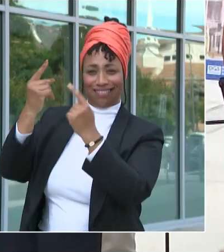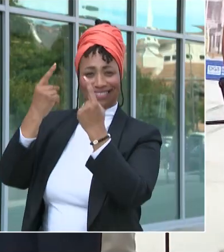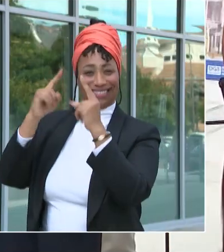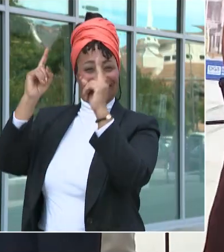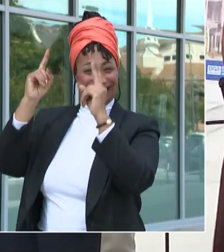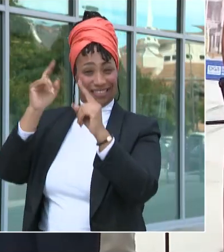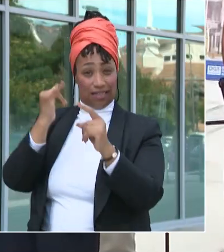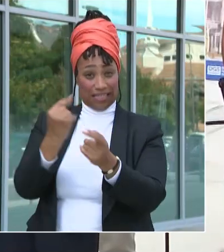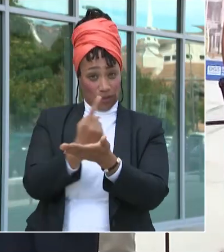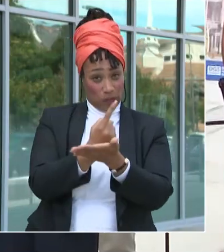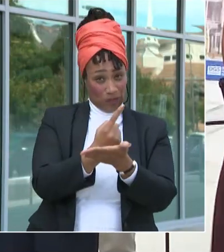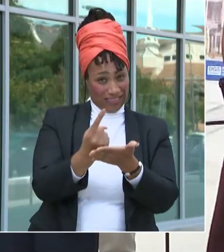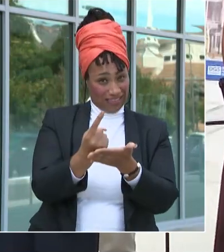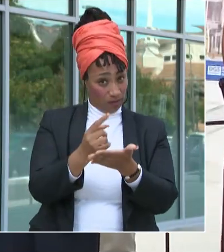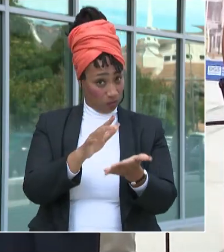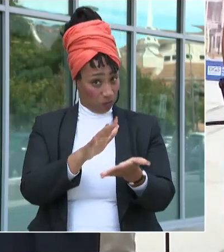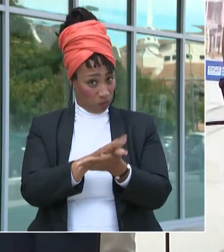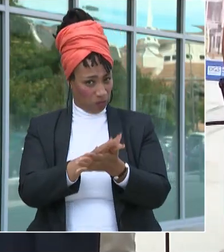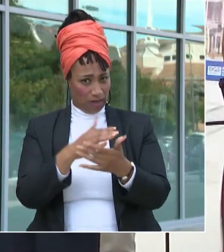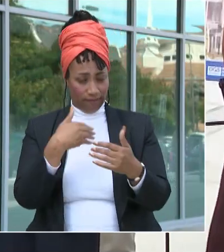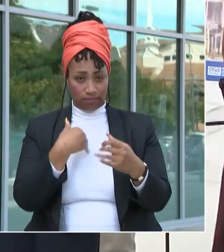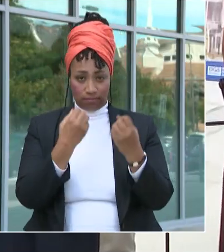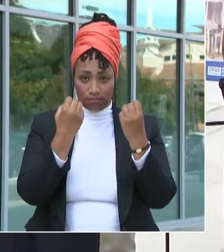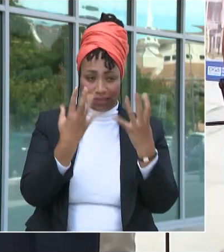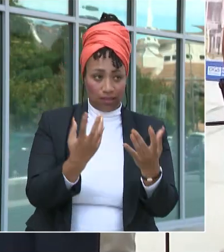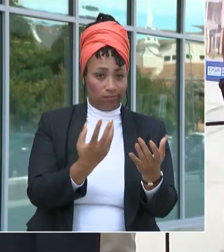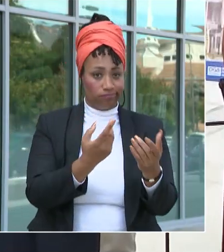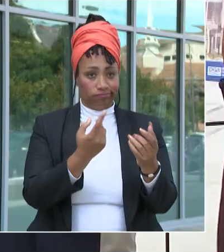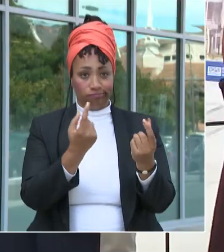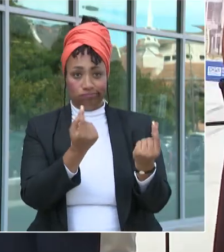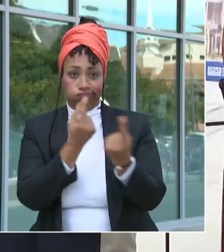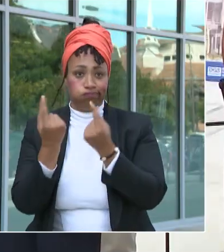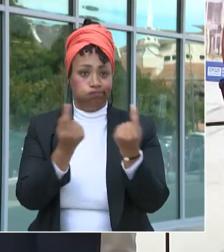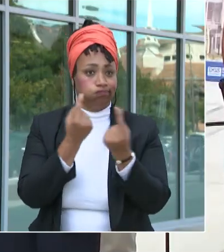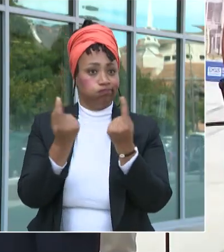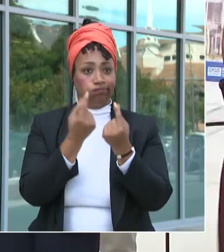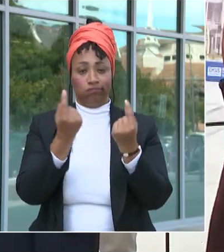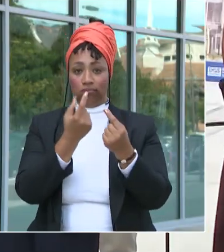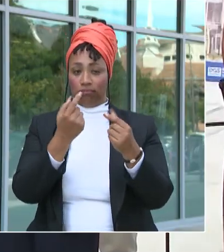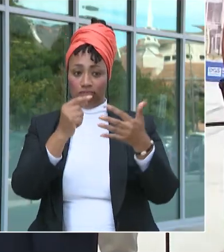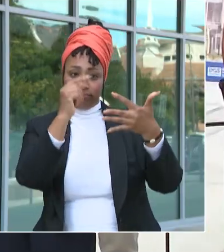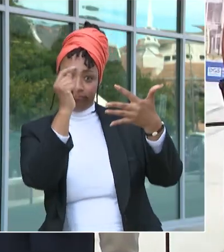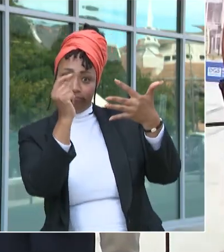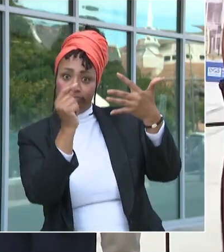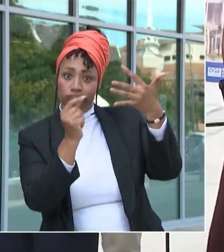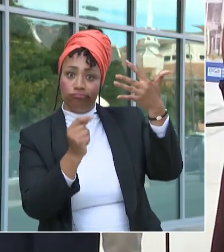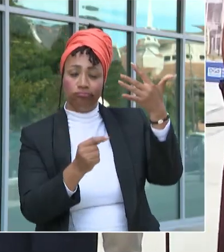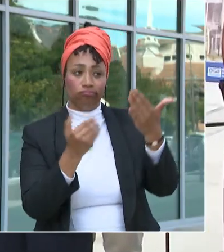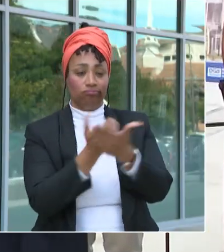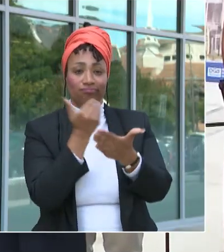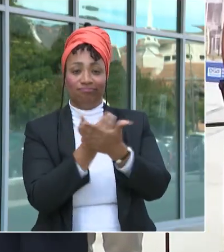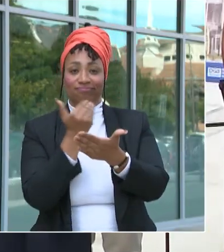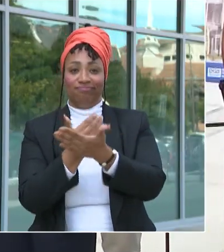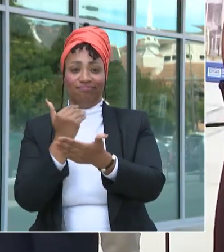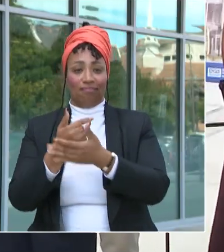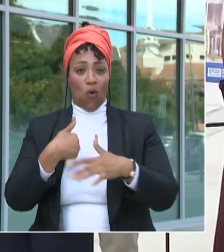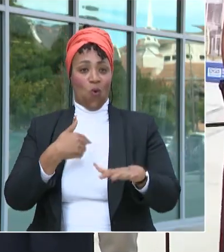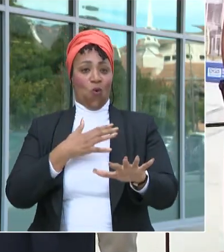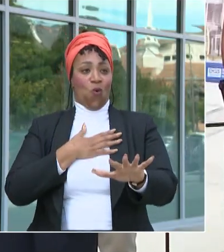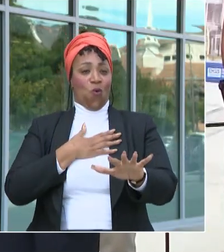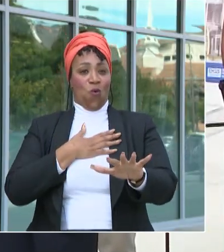so many new features to enjoy. I am proud to be a Truesdell Trojans, and I am proud to go to a school in a district